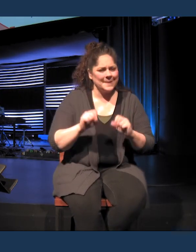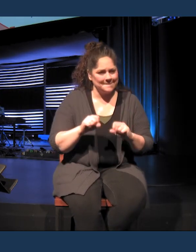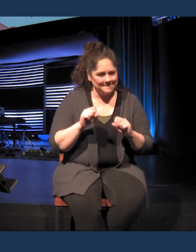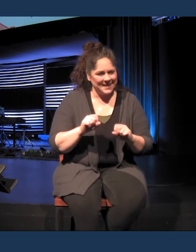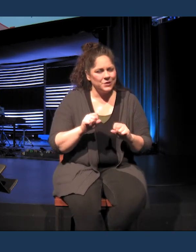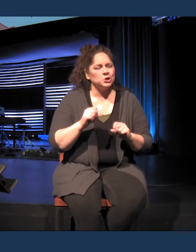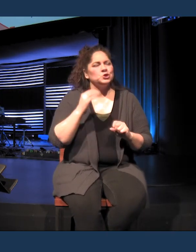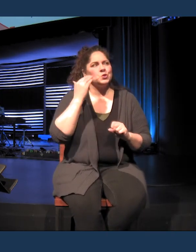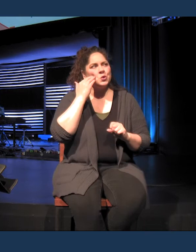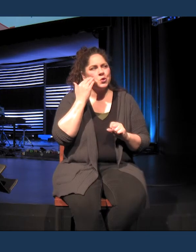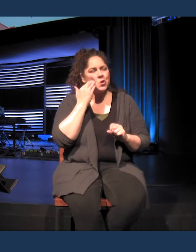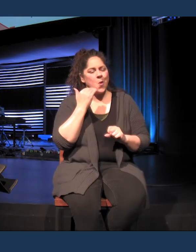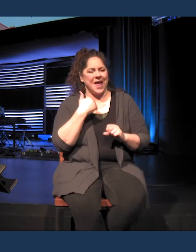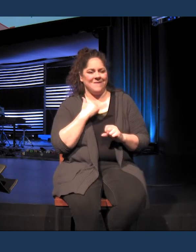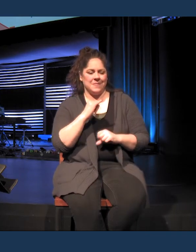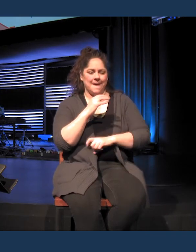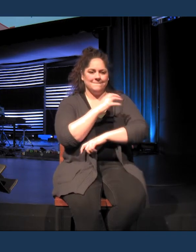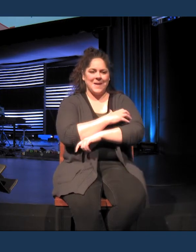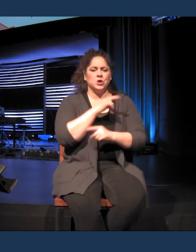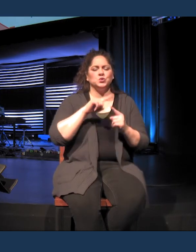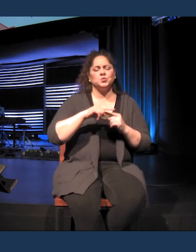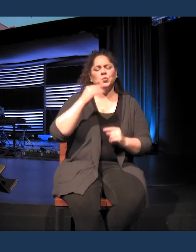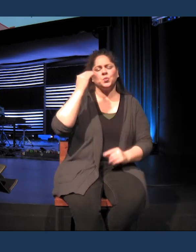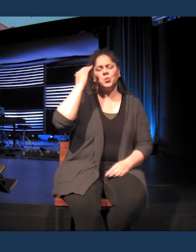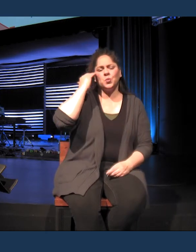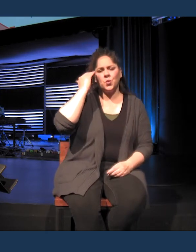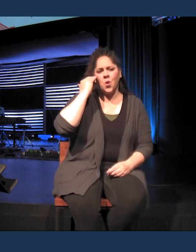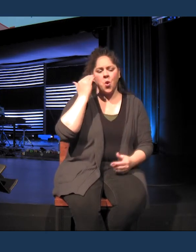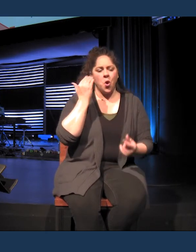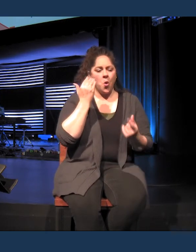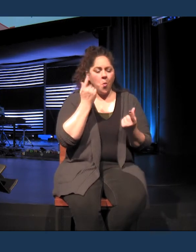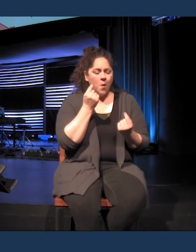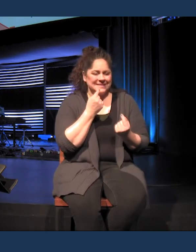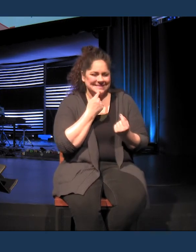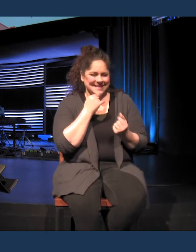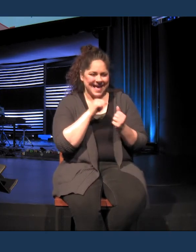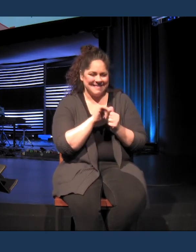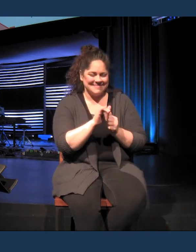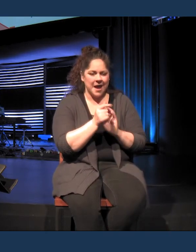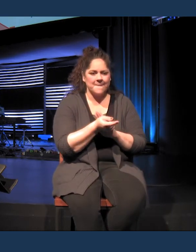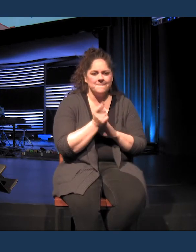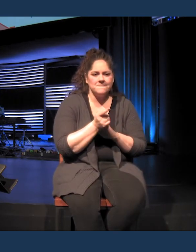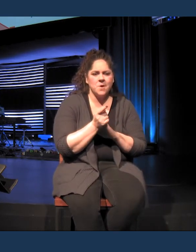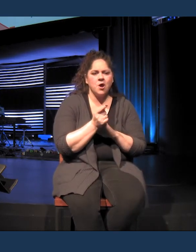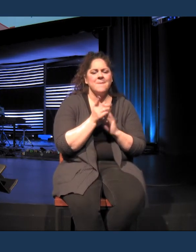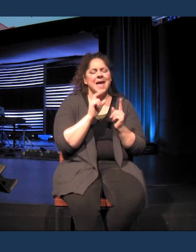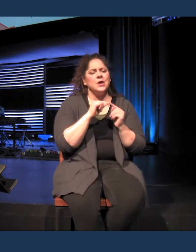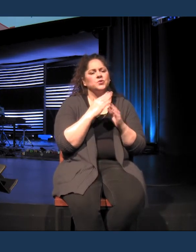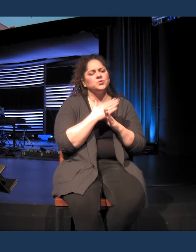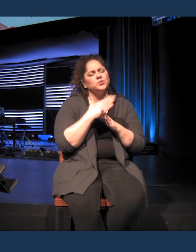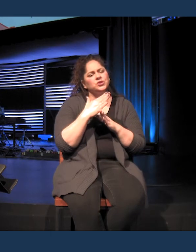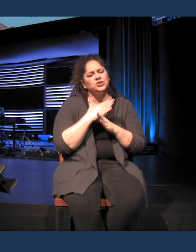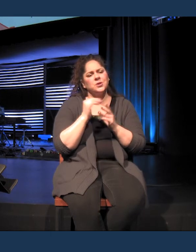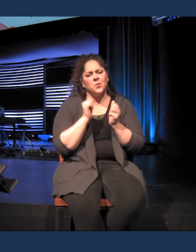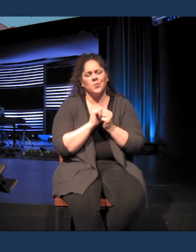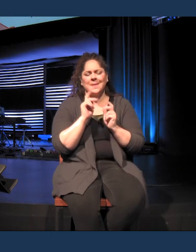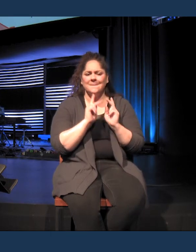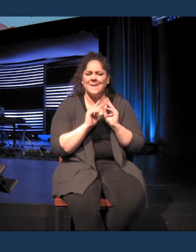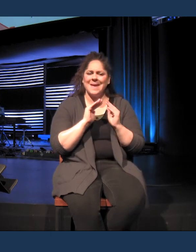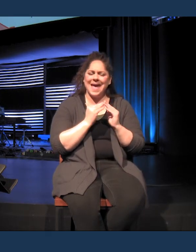to be the one who gives you the power to know what to say in those moments and how to simply just share